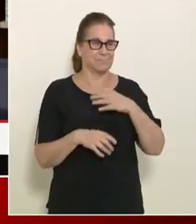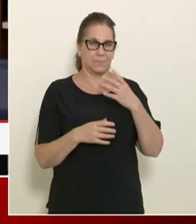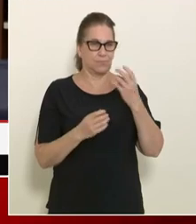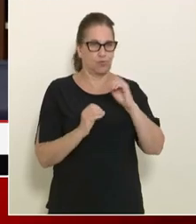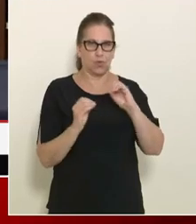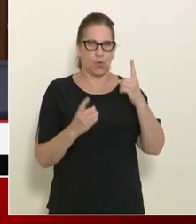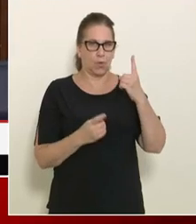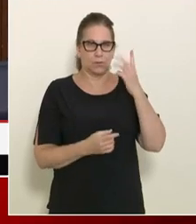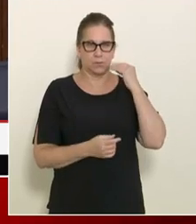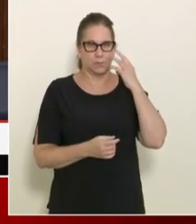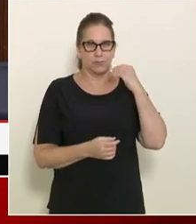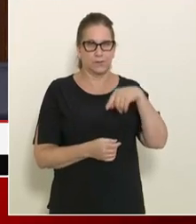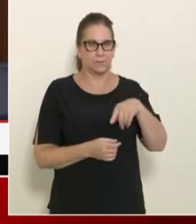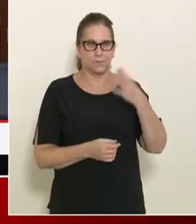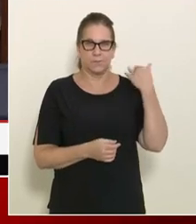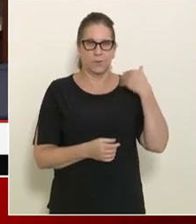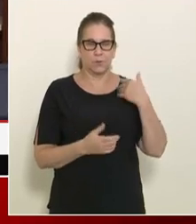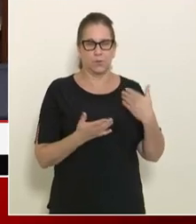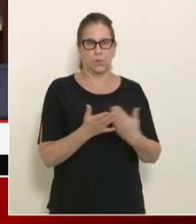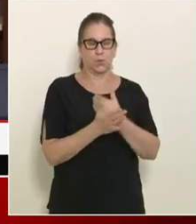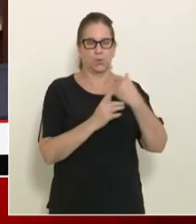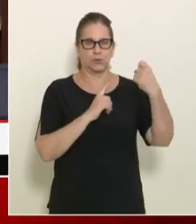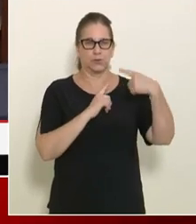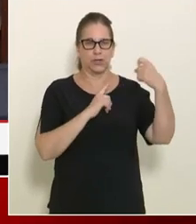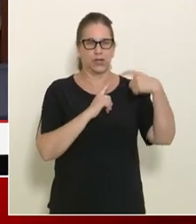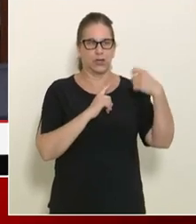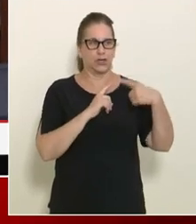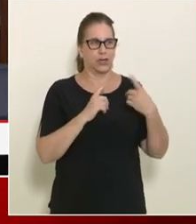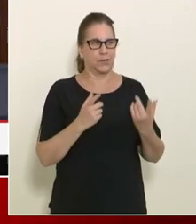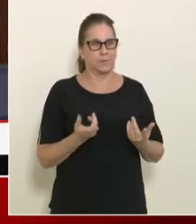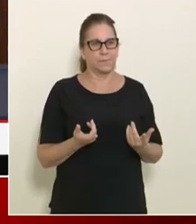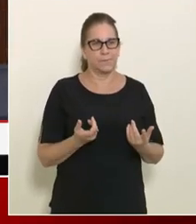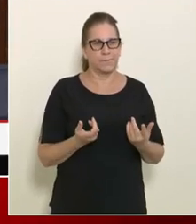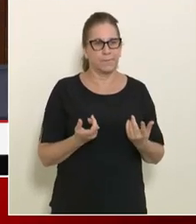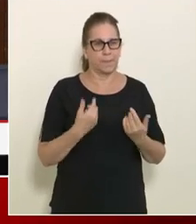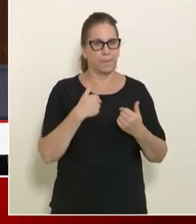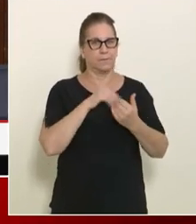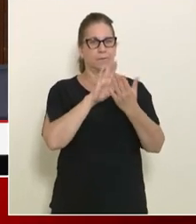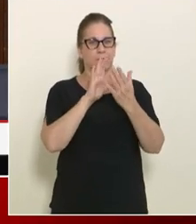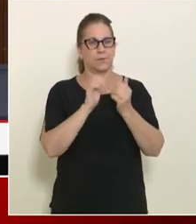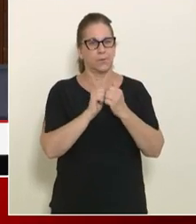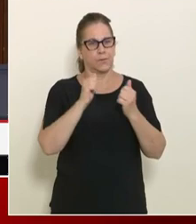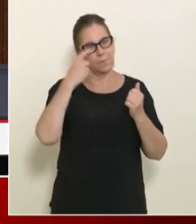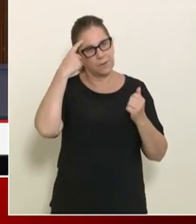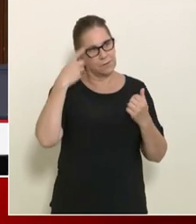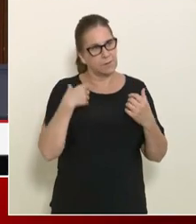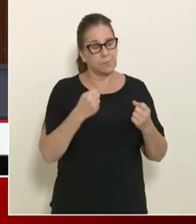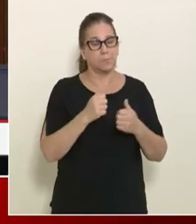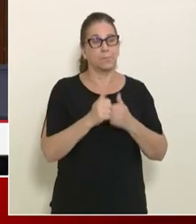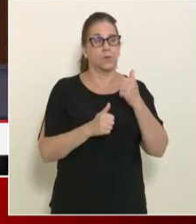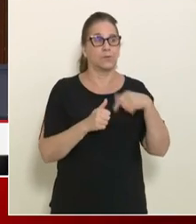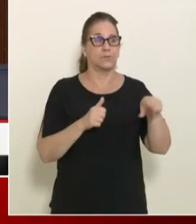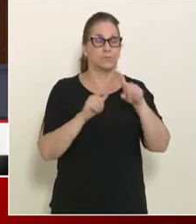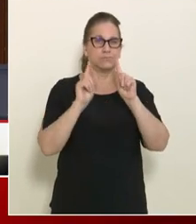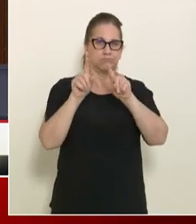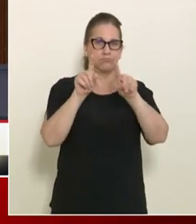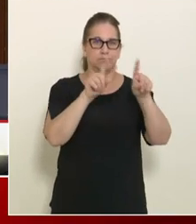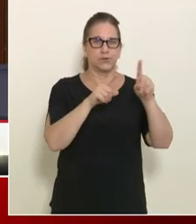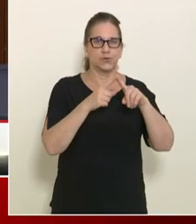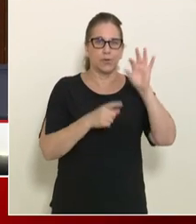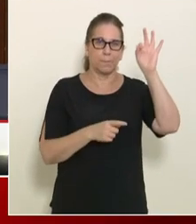we are facing. We have reached out and are working with the pastoral community,